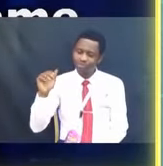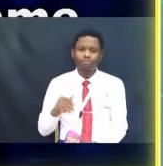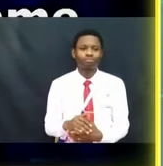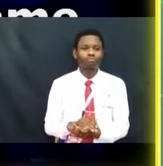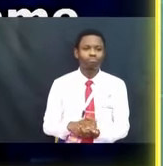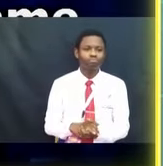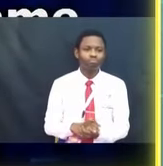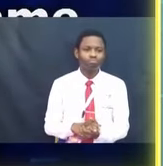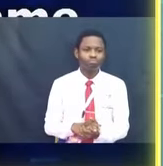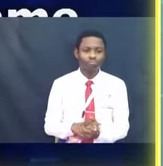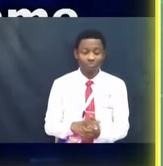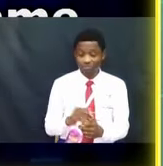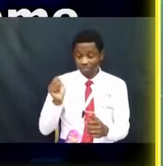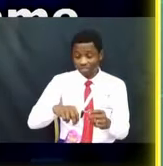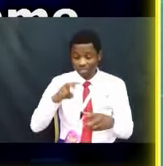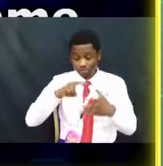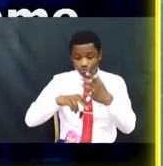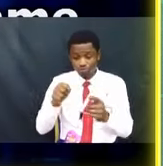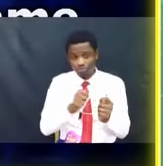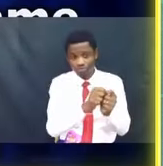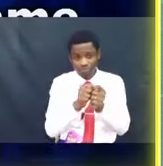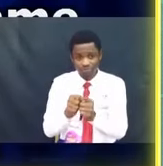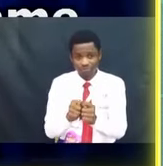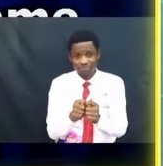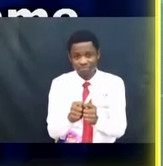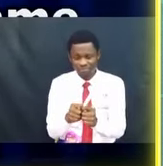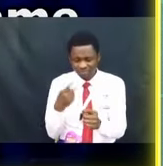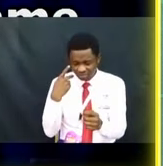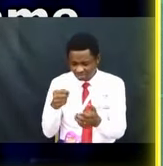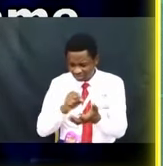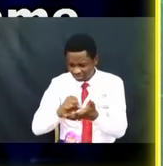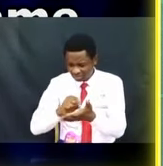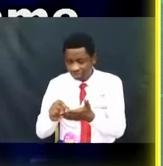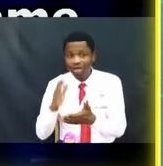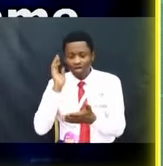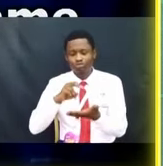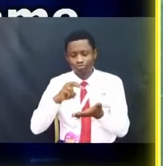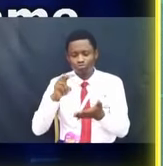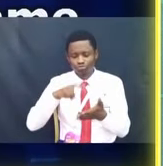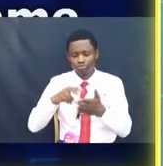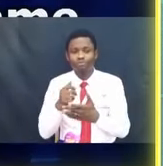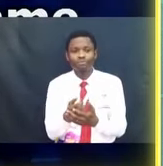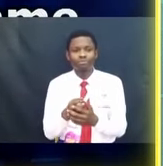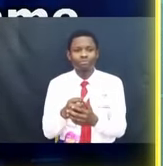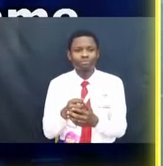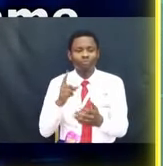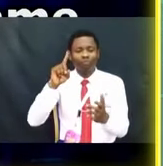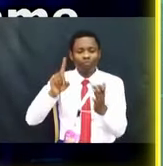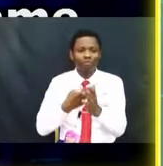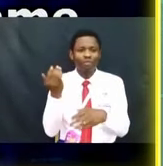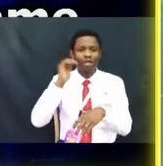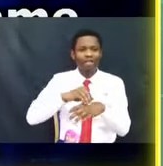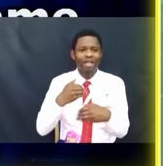If you can read together, but I've seen that you are busy writing, so don't worry, I'll read. "Once again, there was a